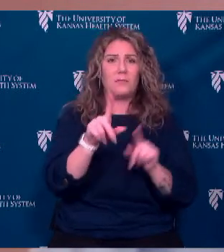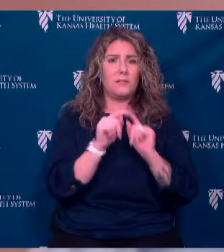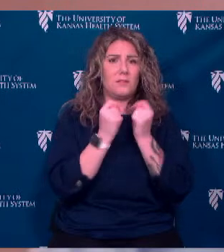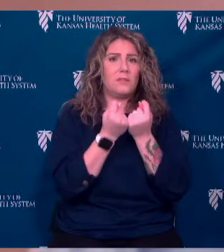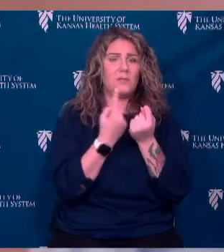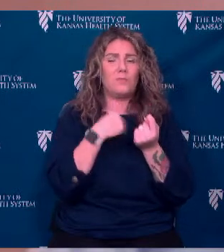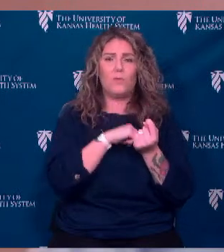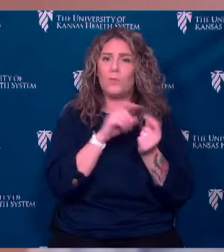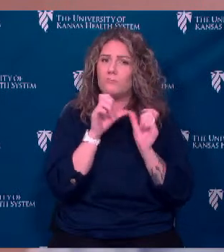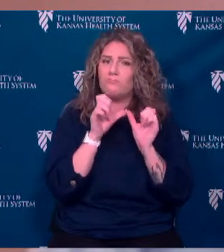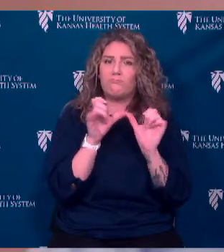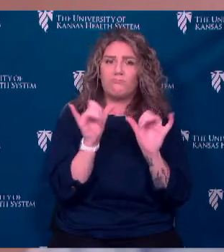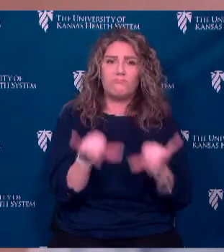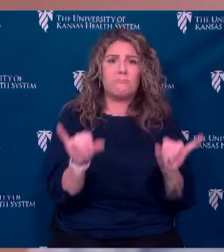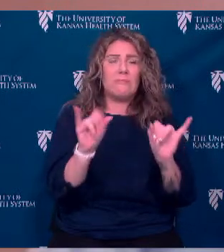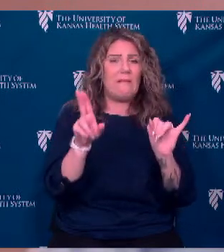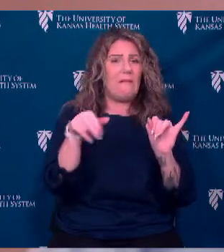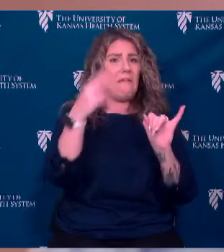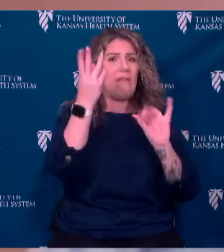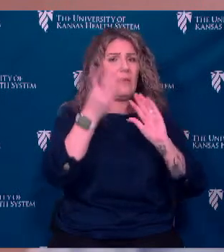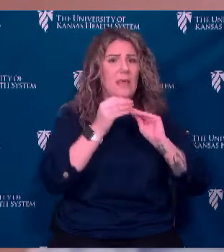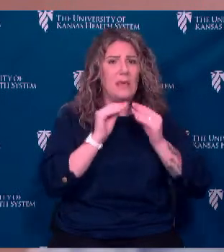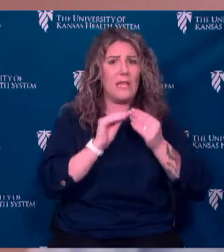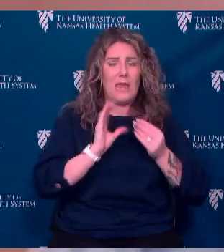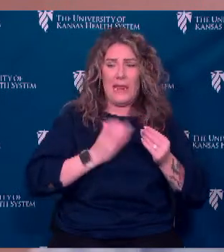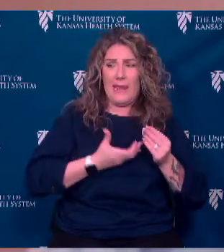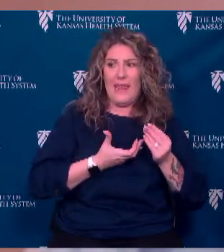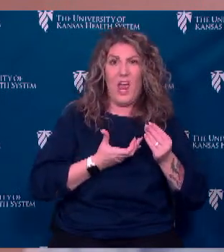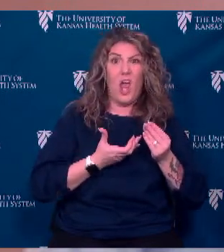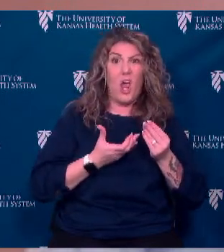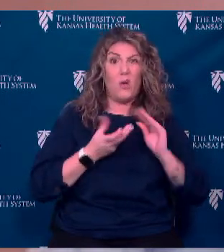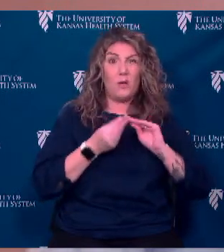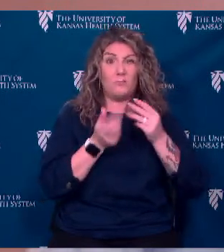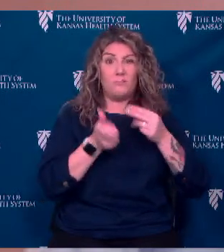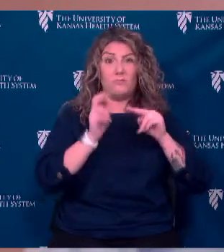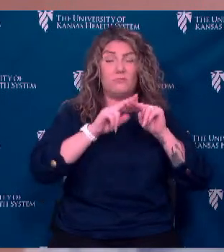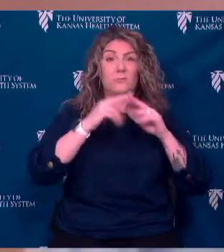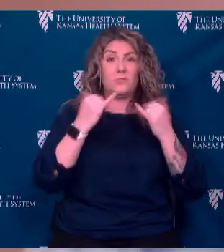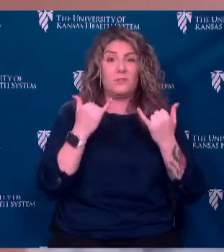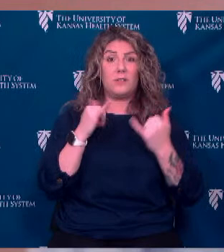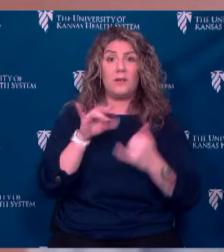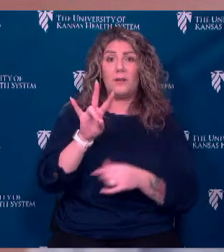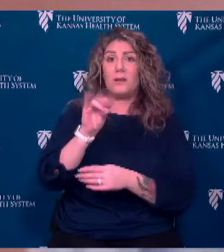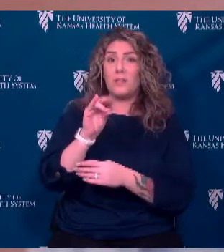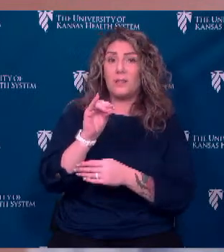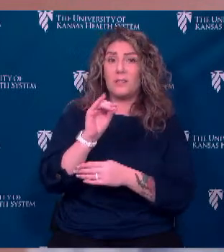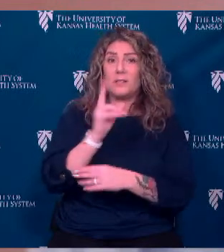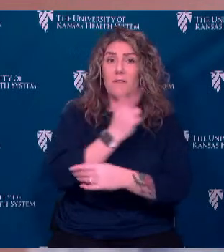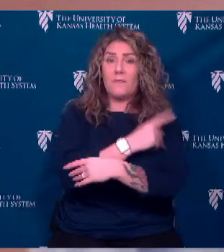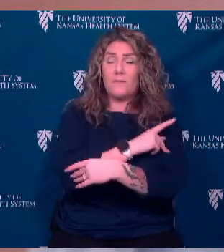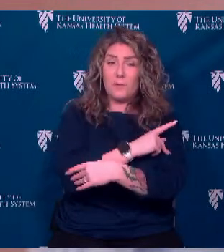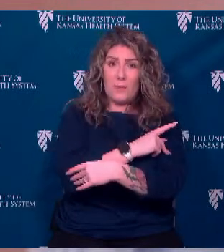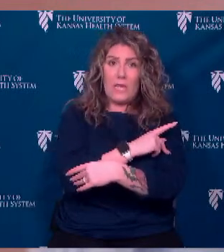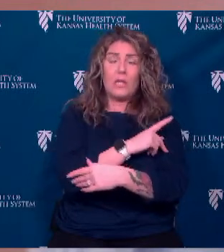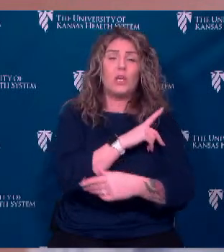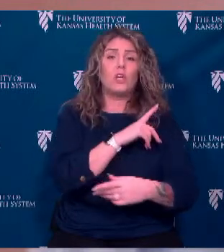continue to have a very high census. Our census actually went up today. We have 70 patients,